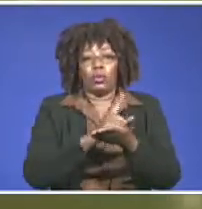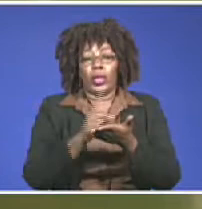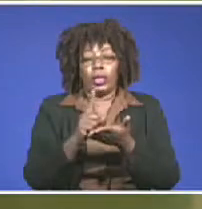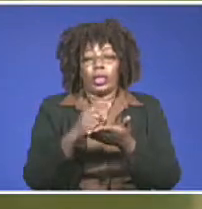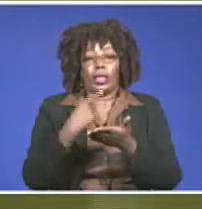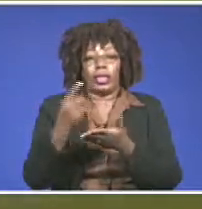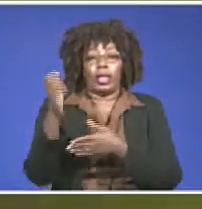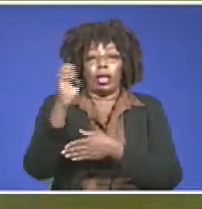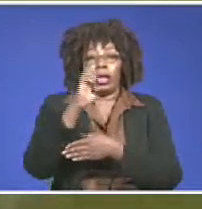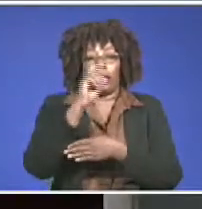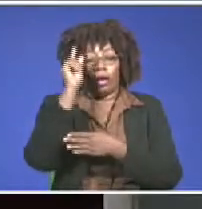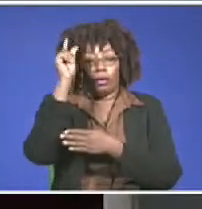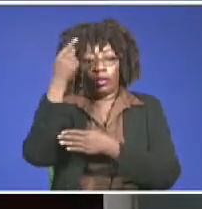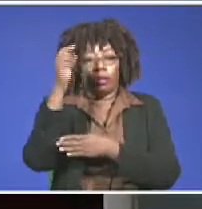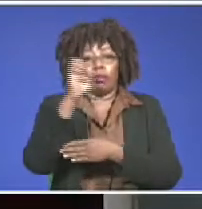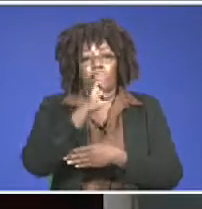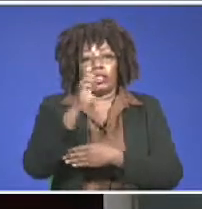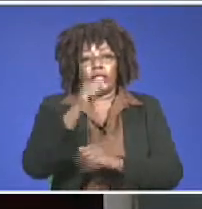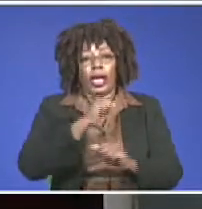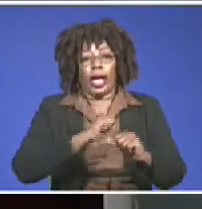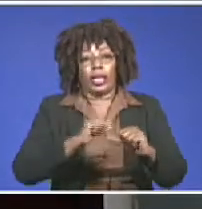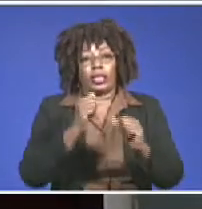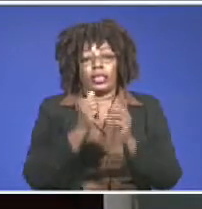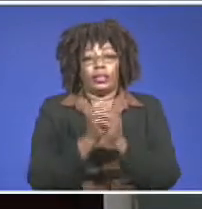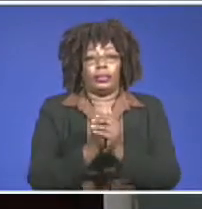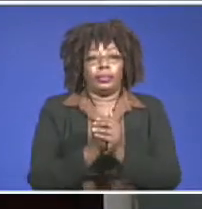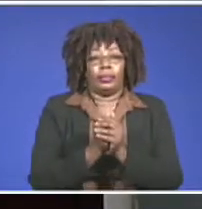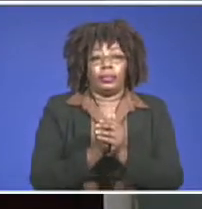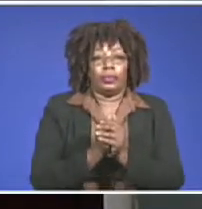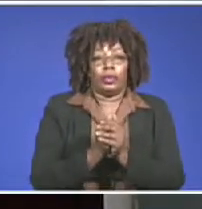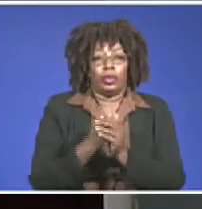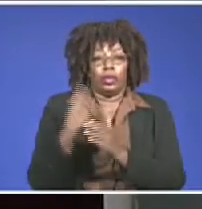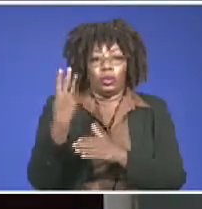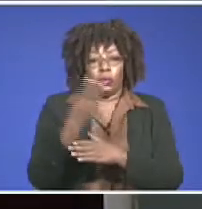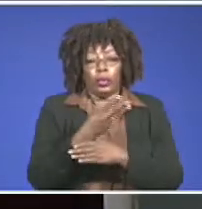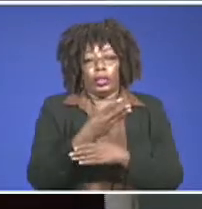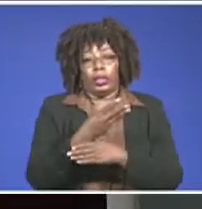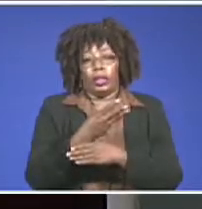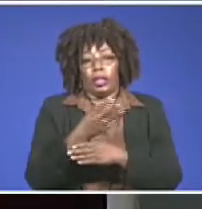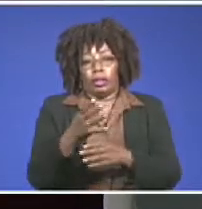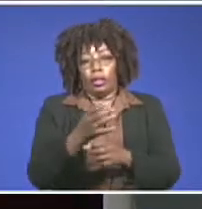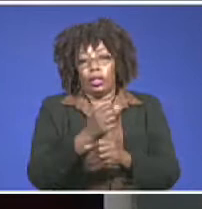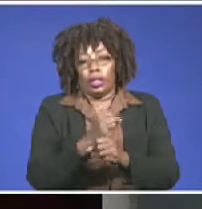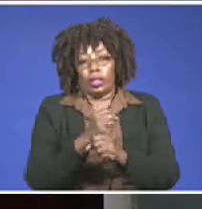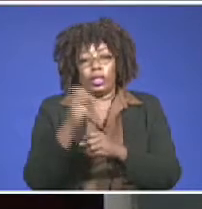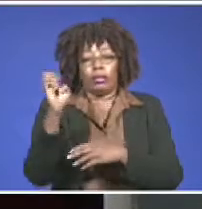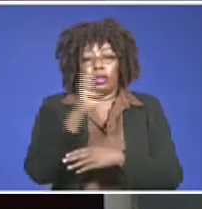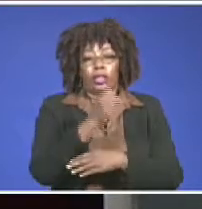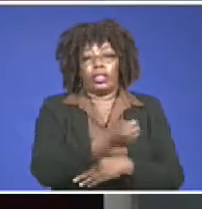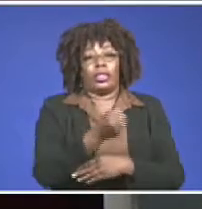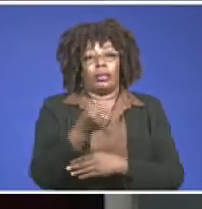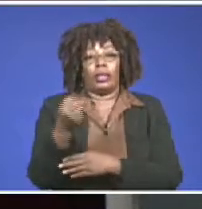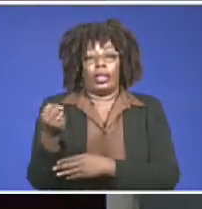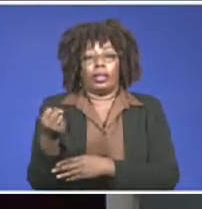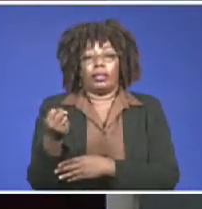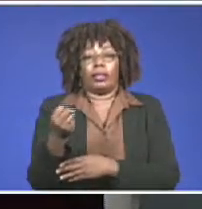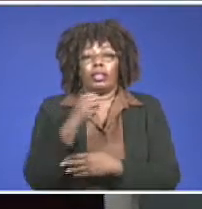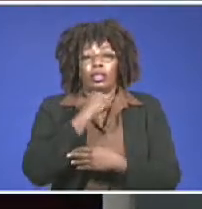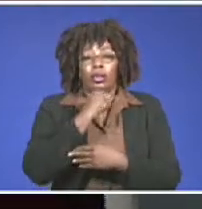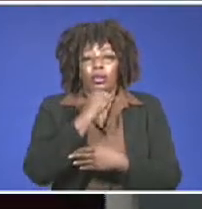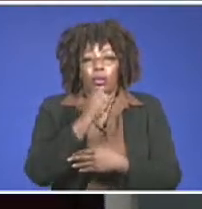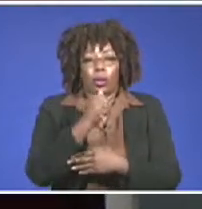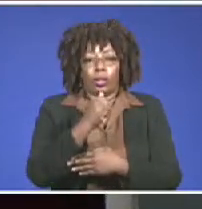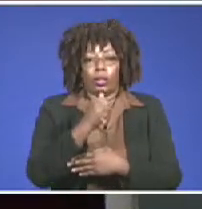take emergency action. We would have sourced an emergency supply, obviously not